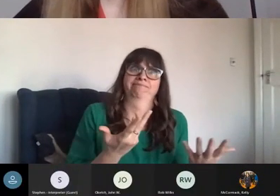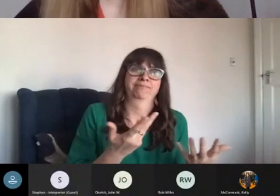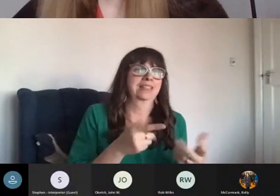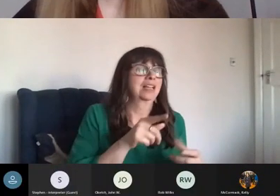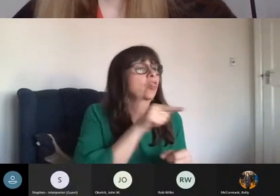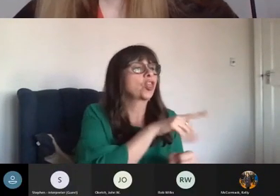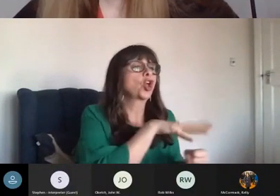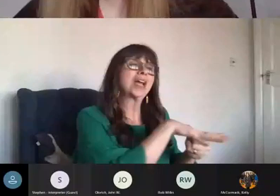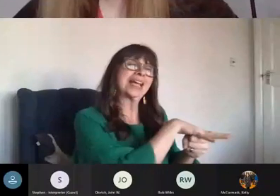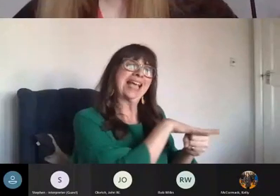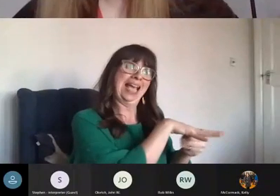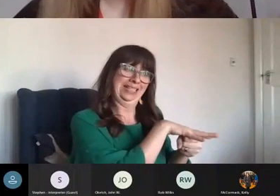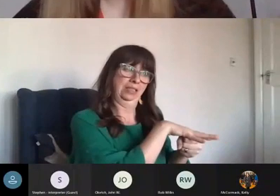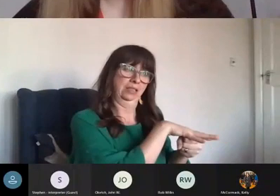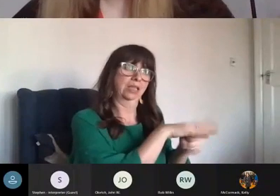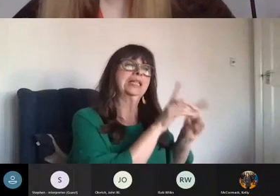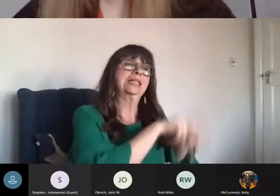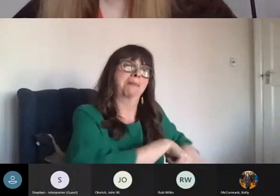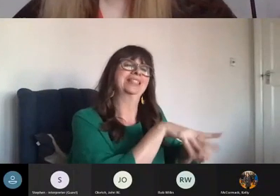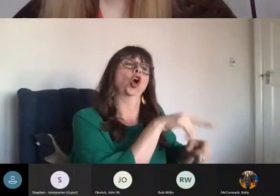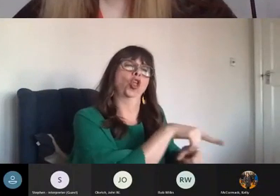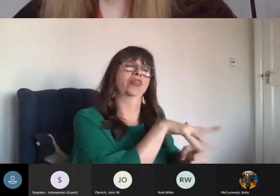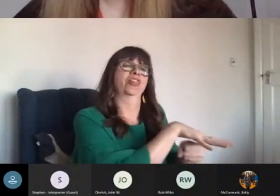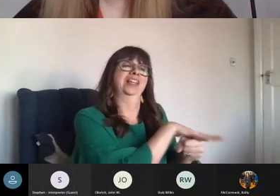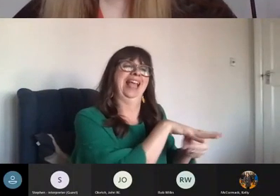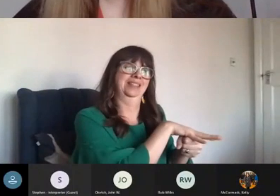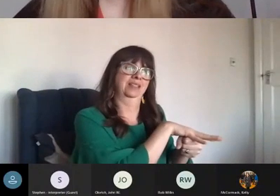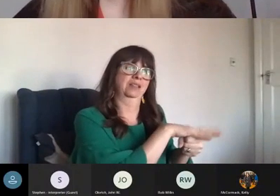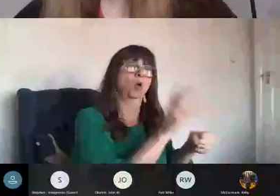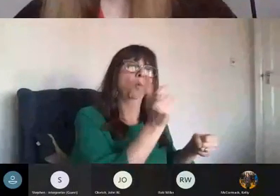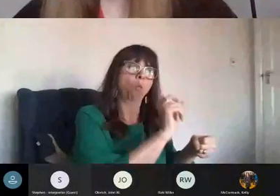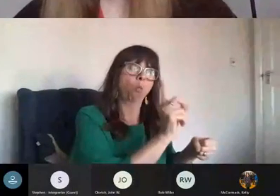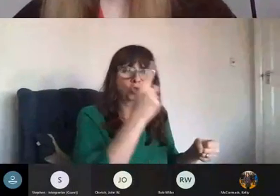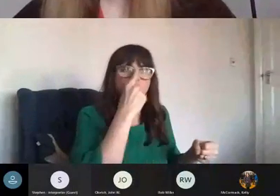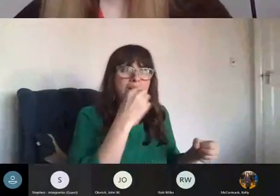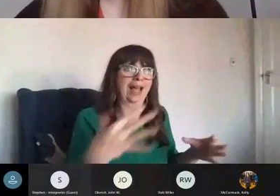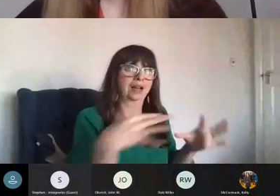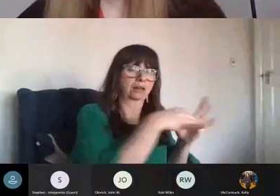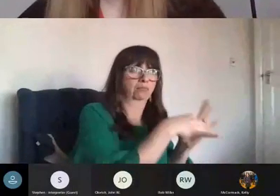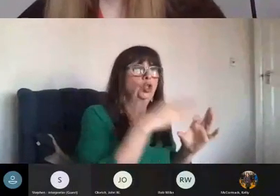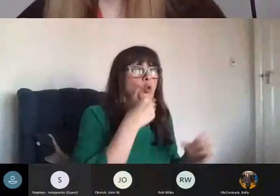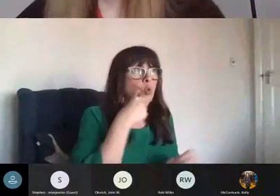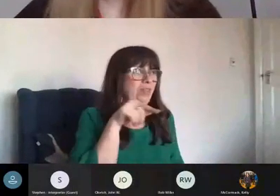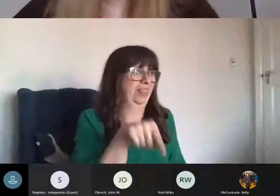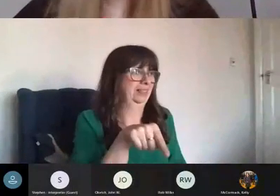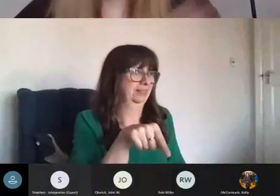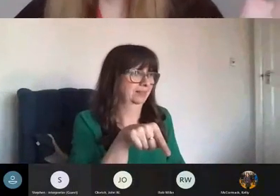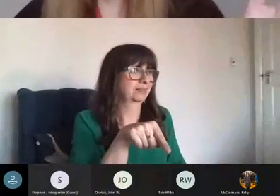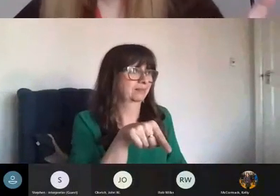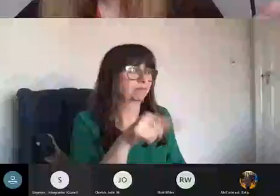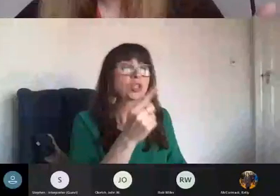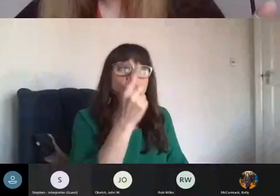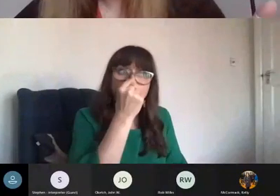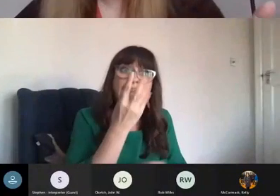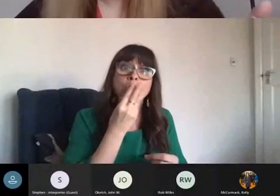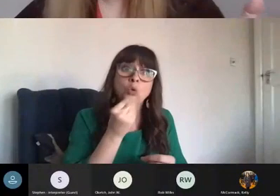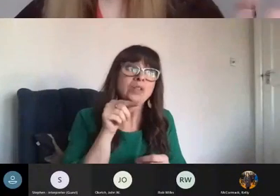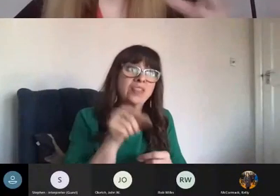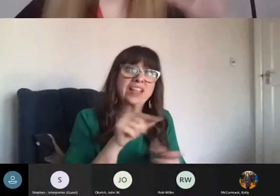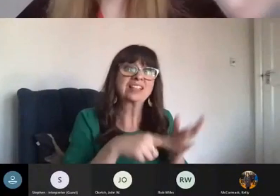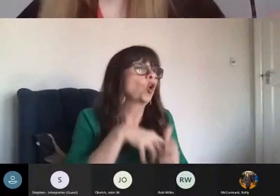cases this application, this forensic genetic genealogy, as this field is called now, could be used. So it cannot be used for like